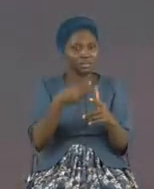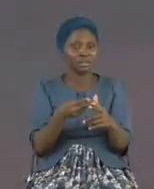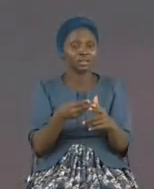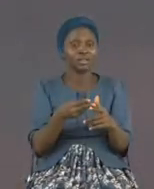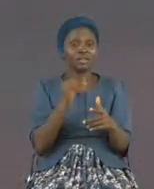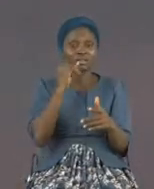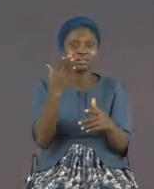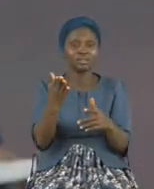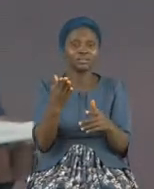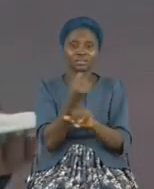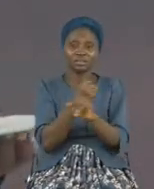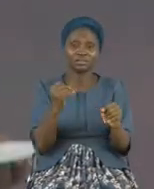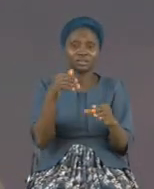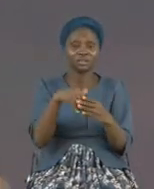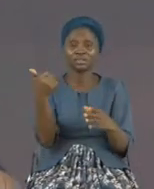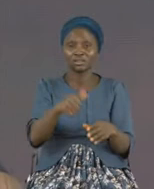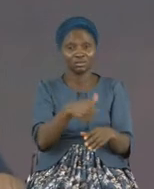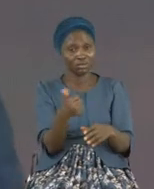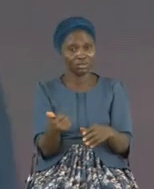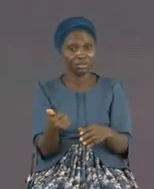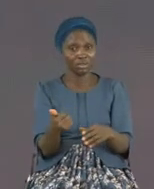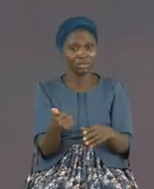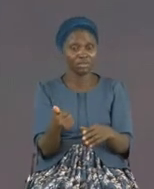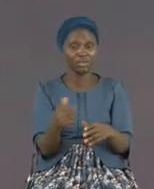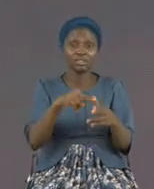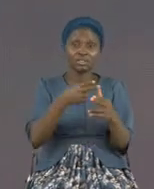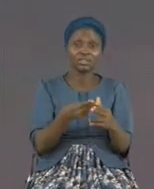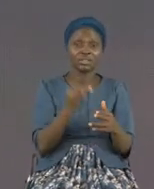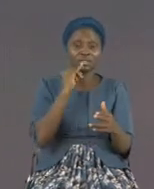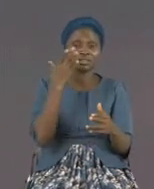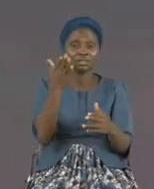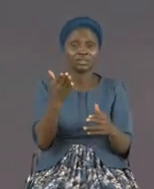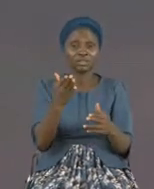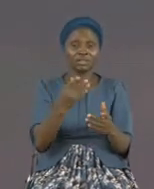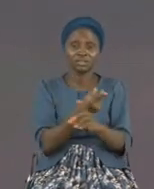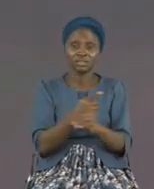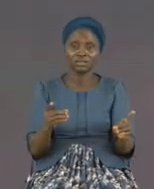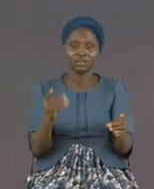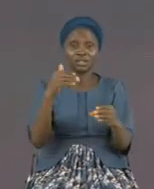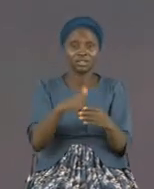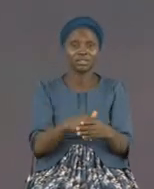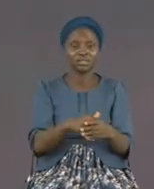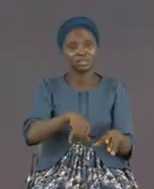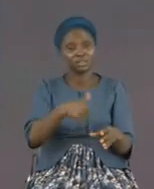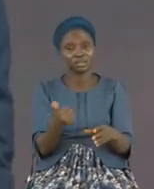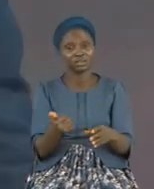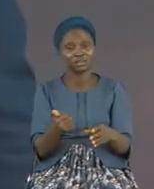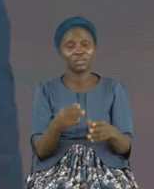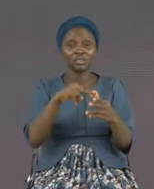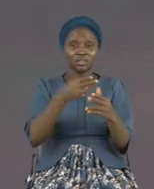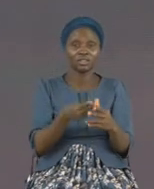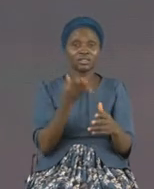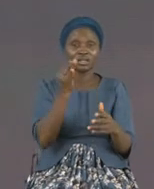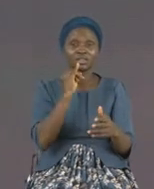other. Neither is there deliverance in any other. Neither is there redemption in